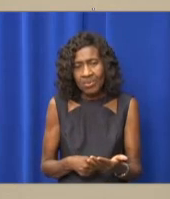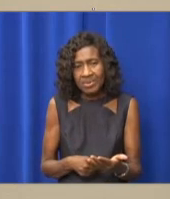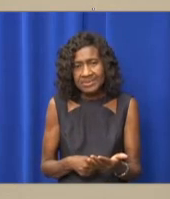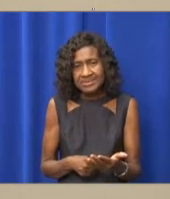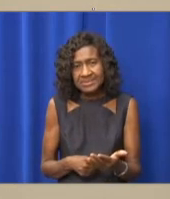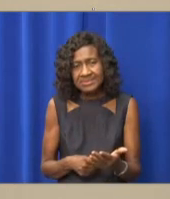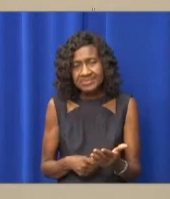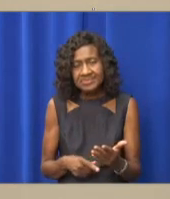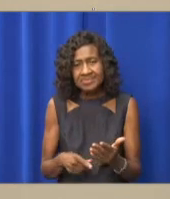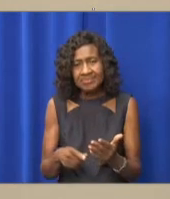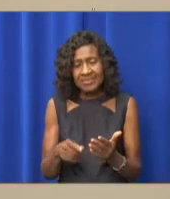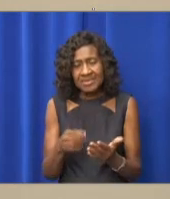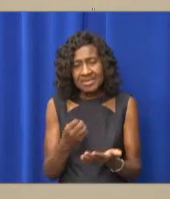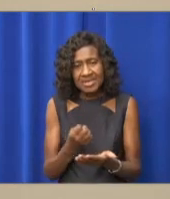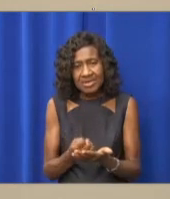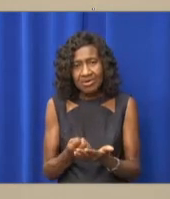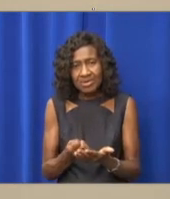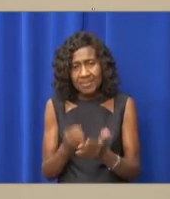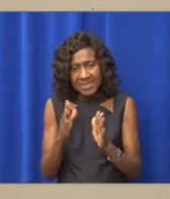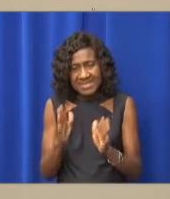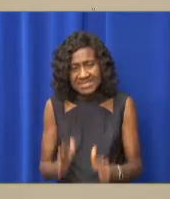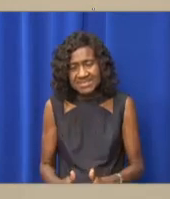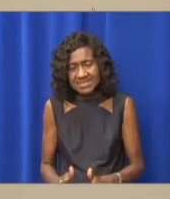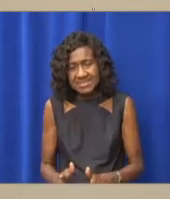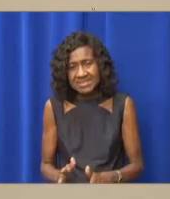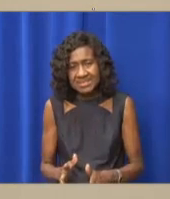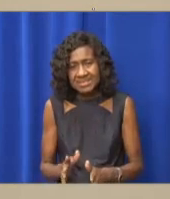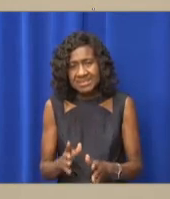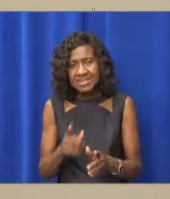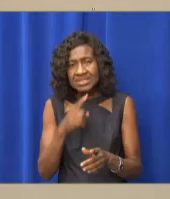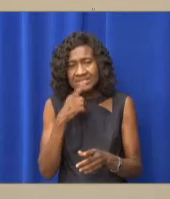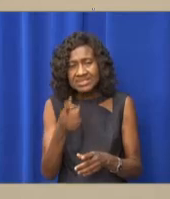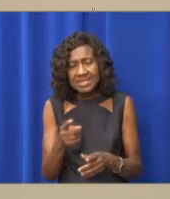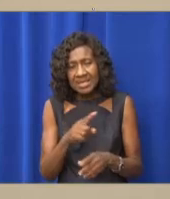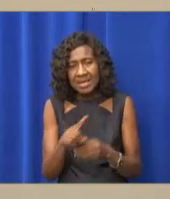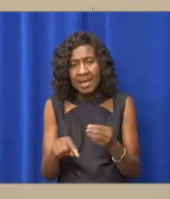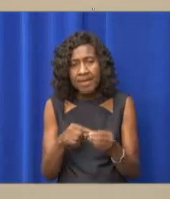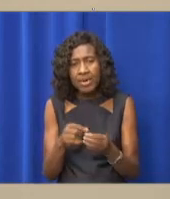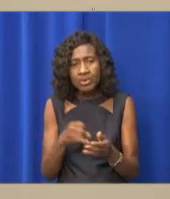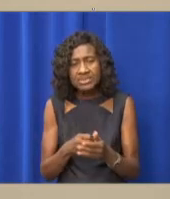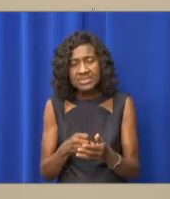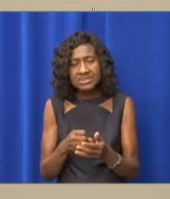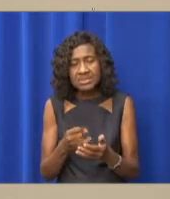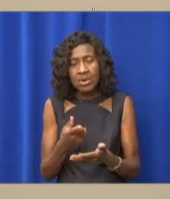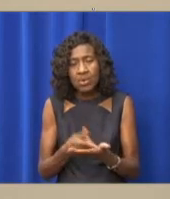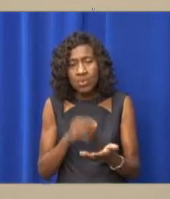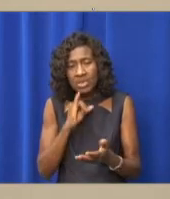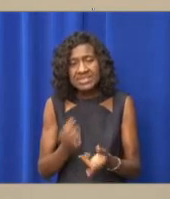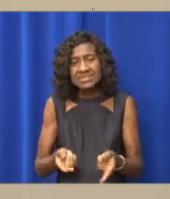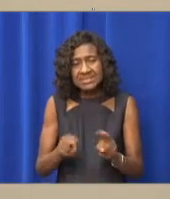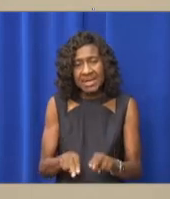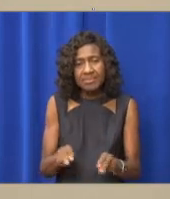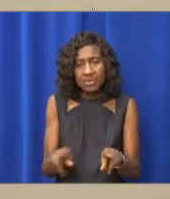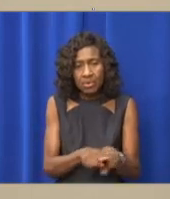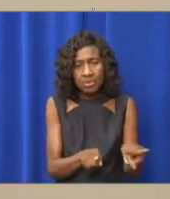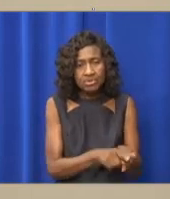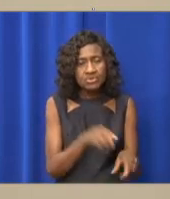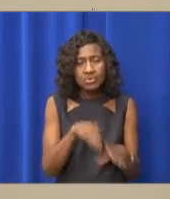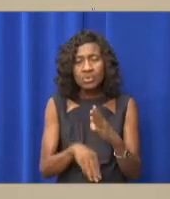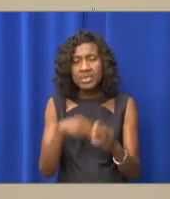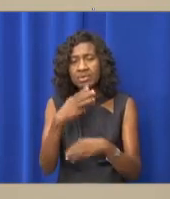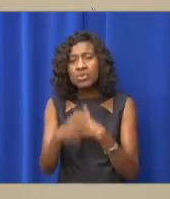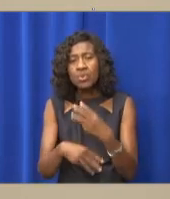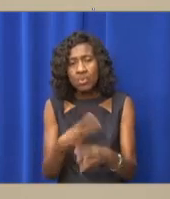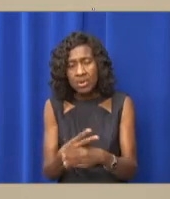economists and so forth, about not just the local situation but the global situation, and then about the measures that the